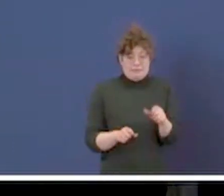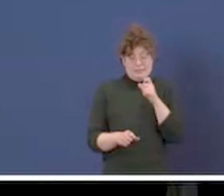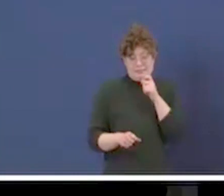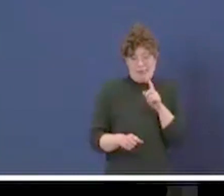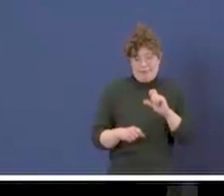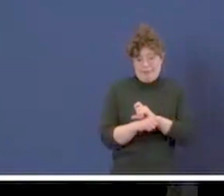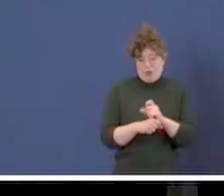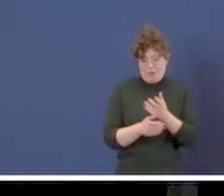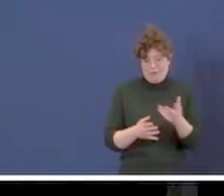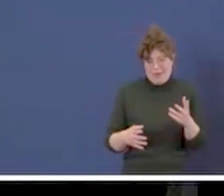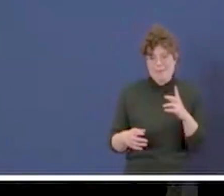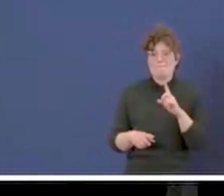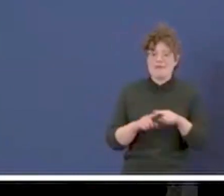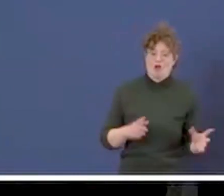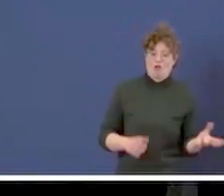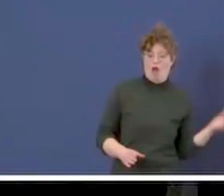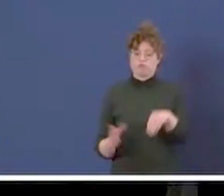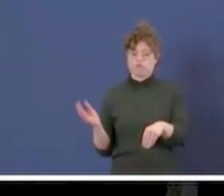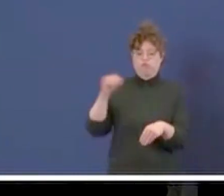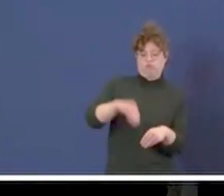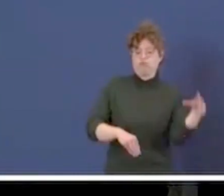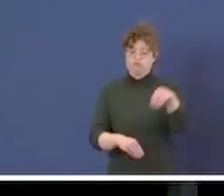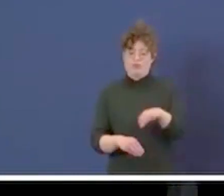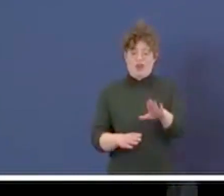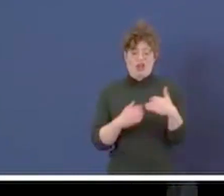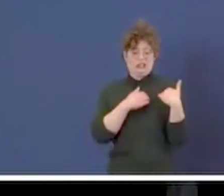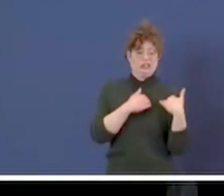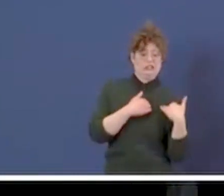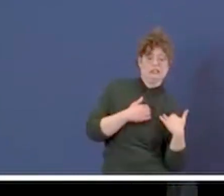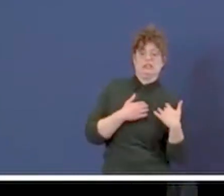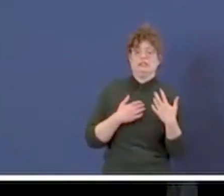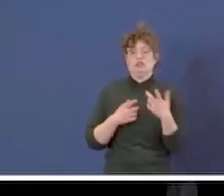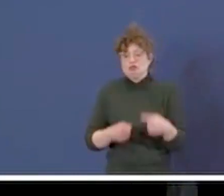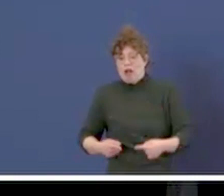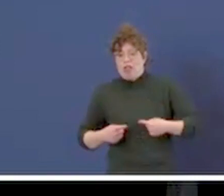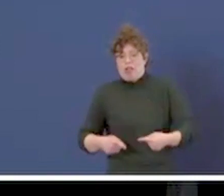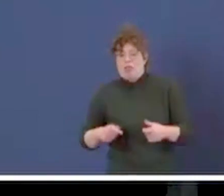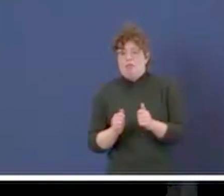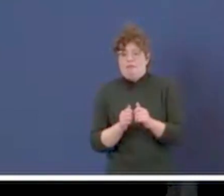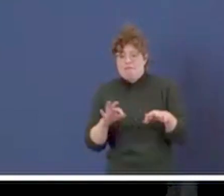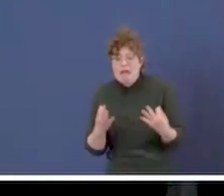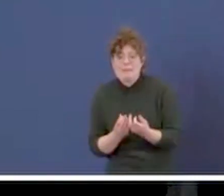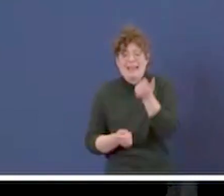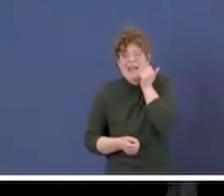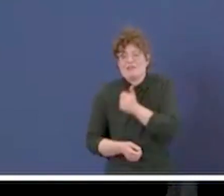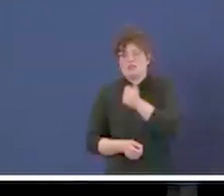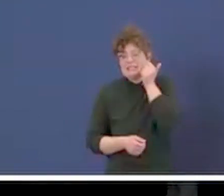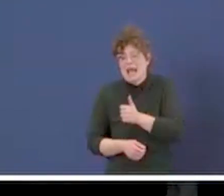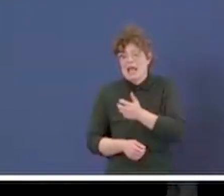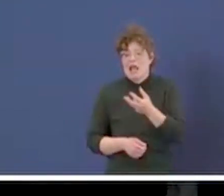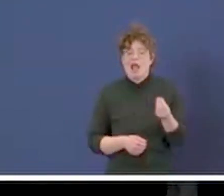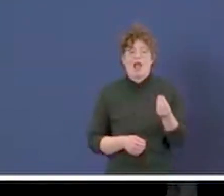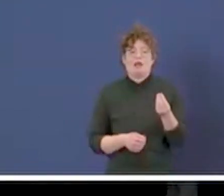a literal thing they're putting in their backpack, but they're bringing all of their family challenges with them every single day.